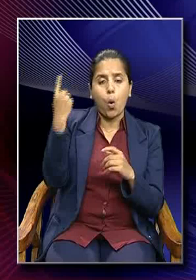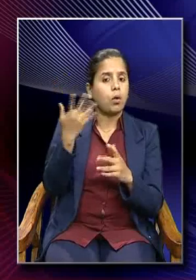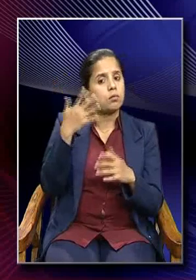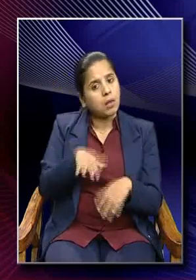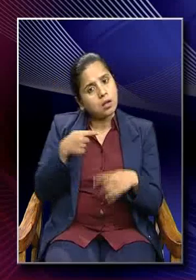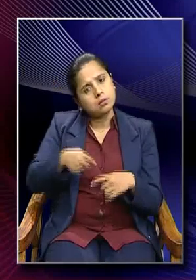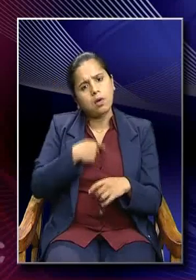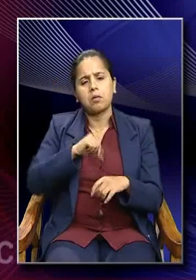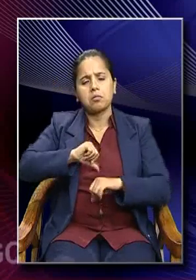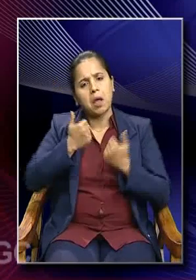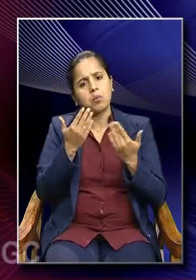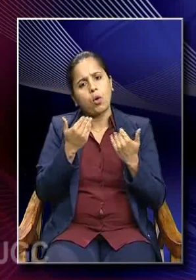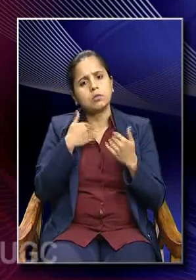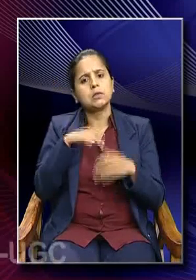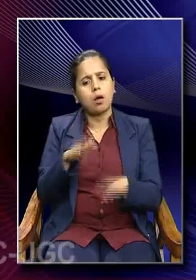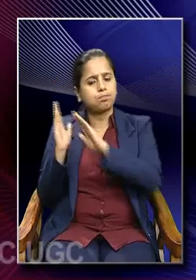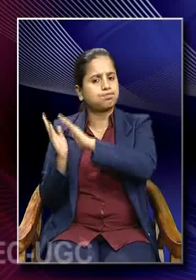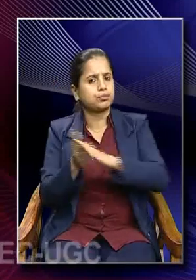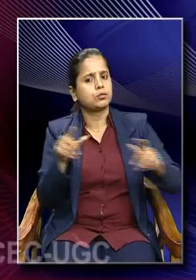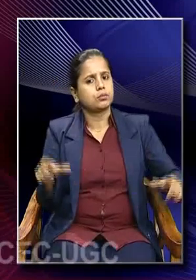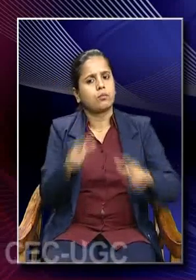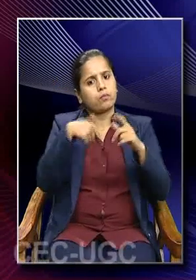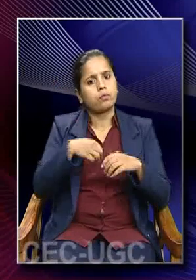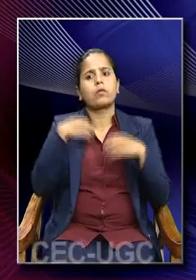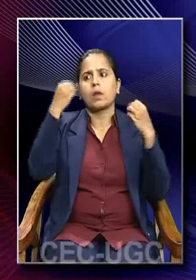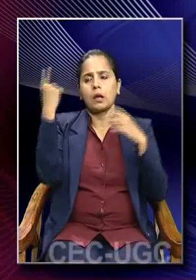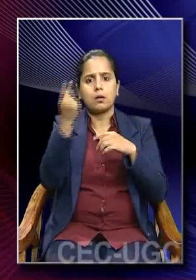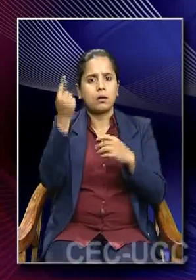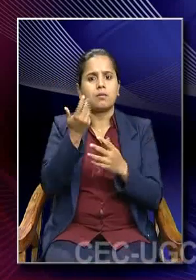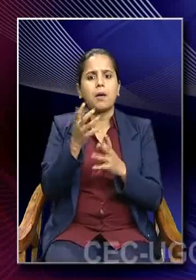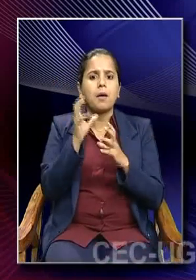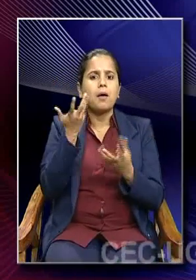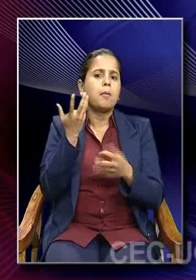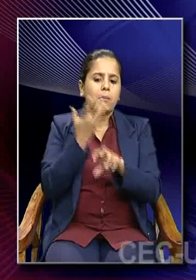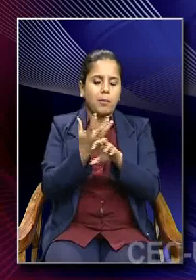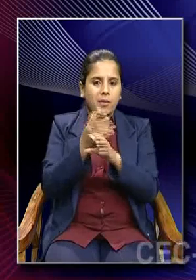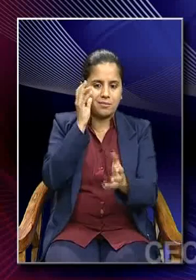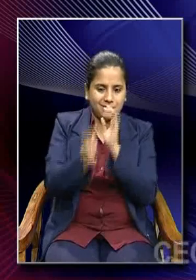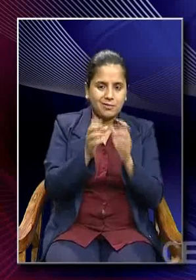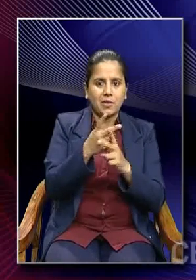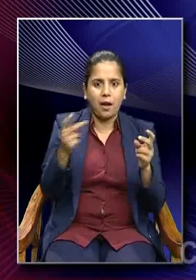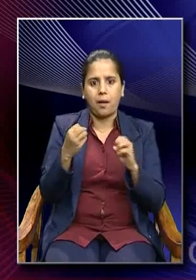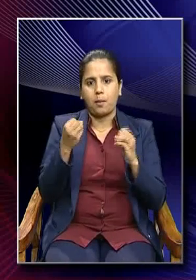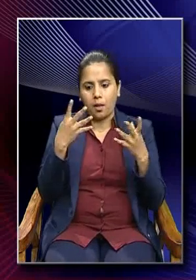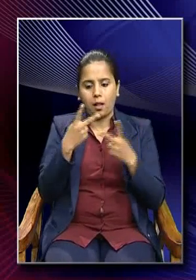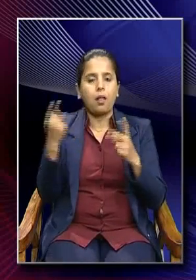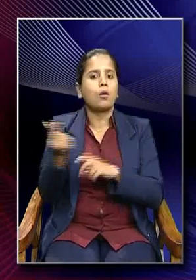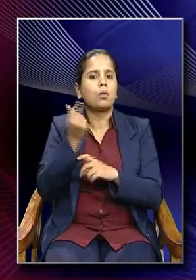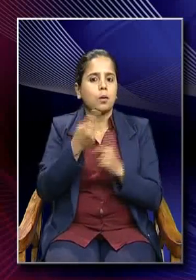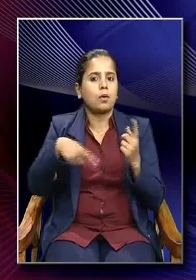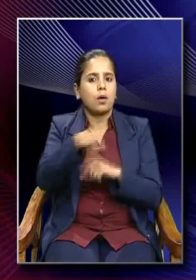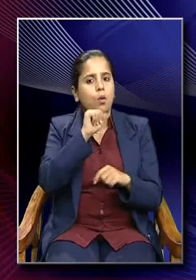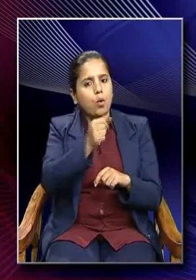are self-sufficient, they produce their own electricity, and they do all productive and activities and all